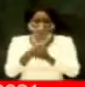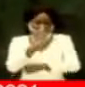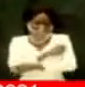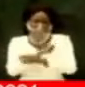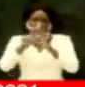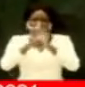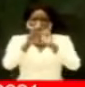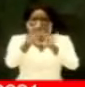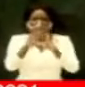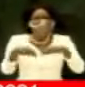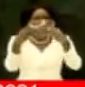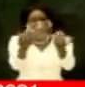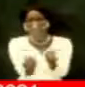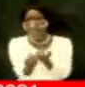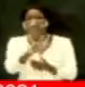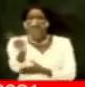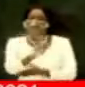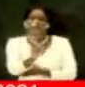kakuwana, ayi.